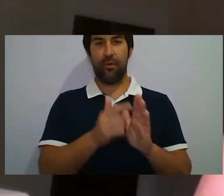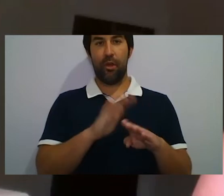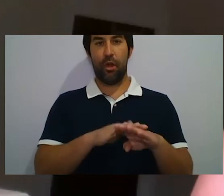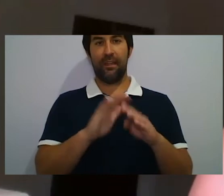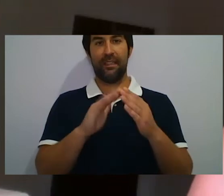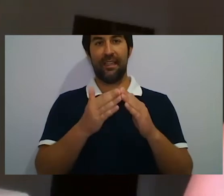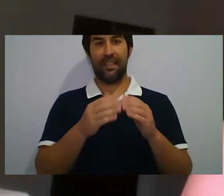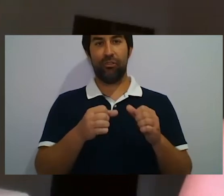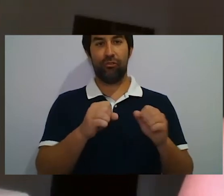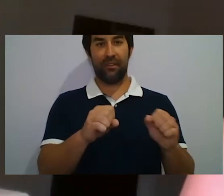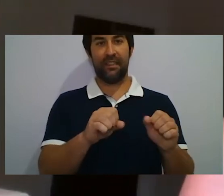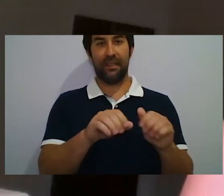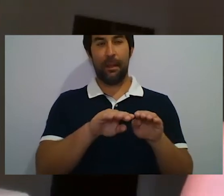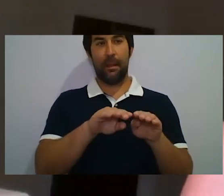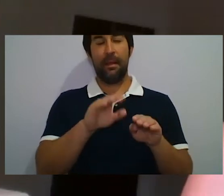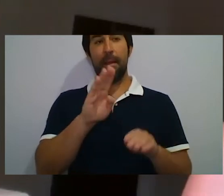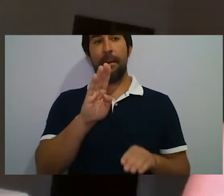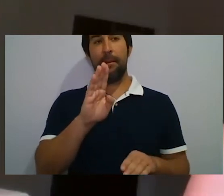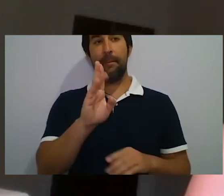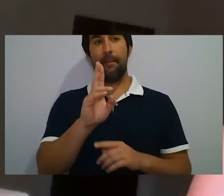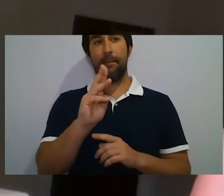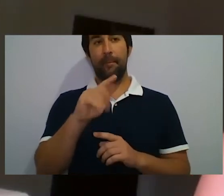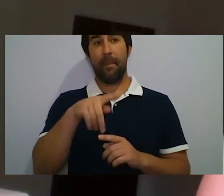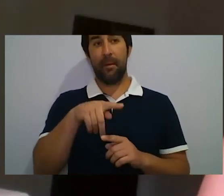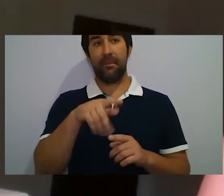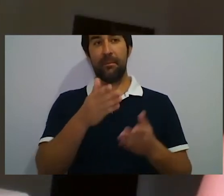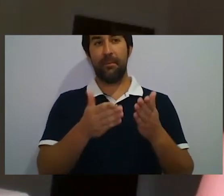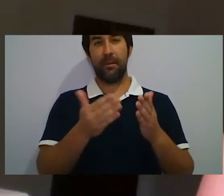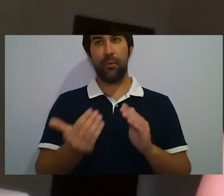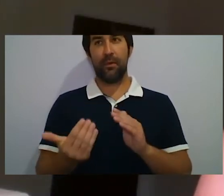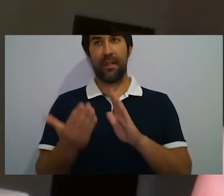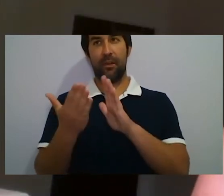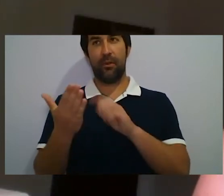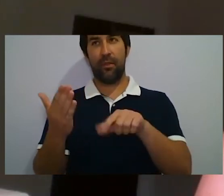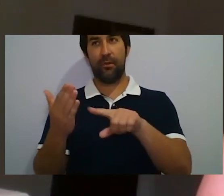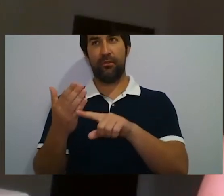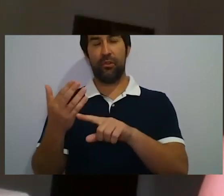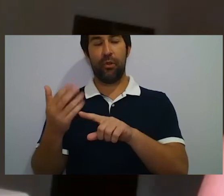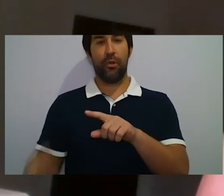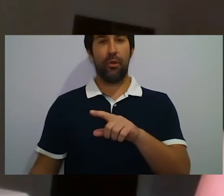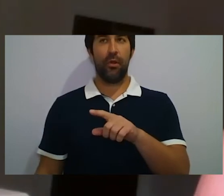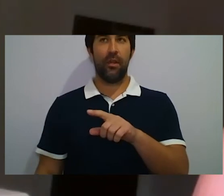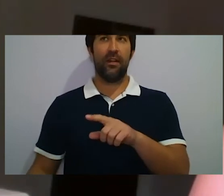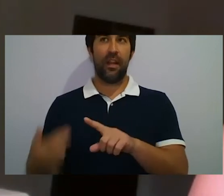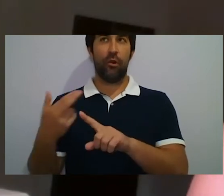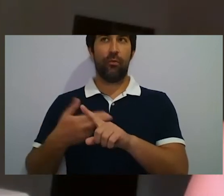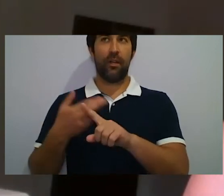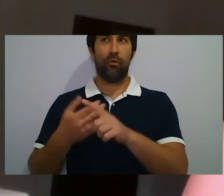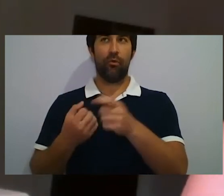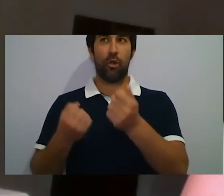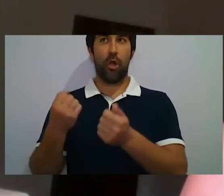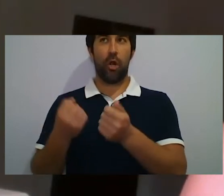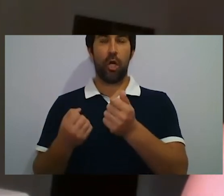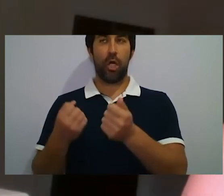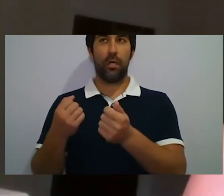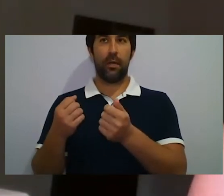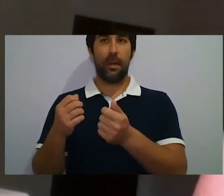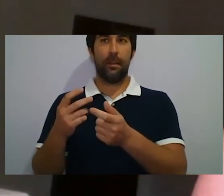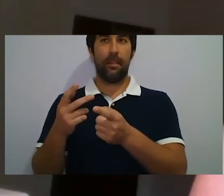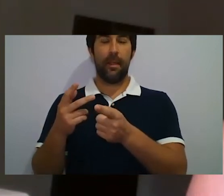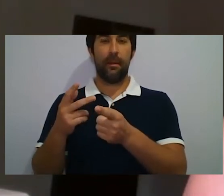we integrate with bicycle and transit safety as well, and accommodation for those modes? We do look to stakeholder coordination, and again, that